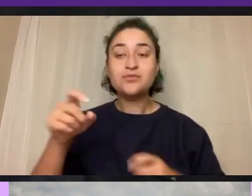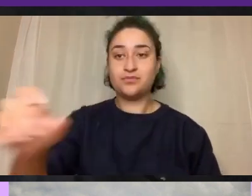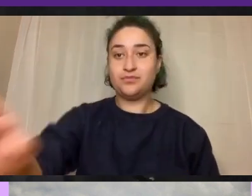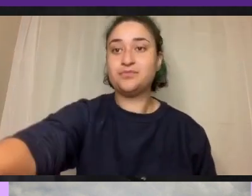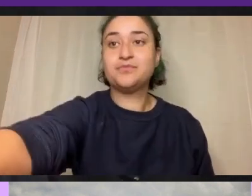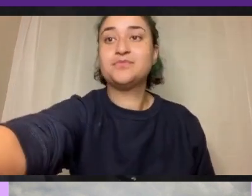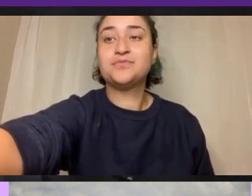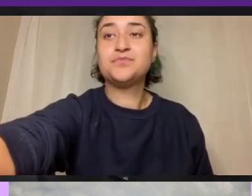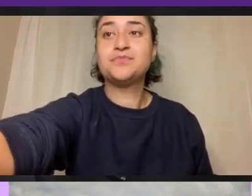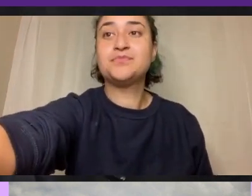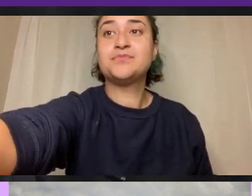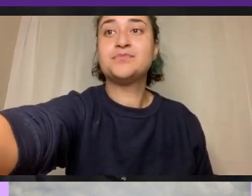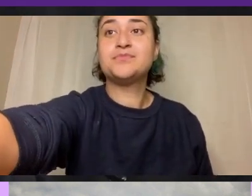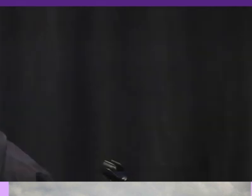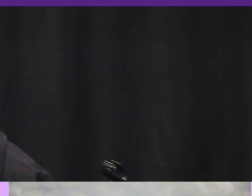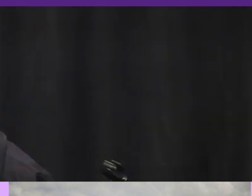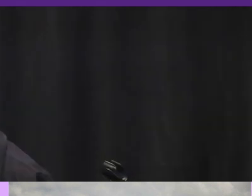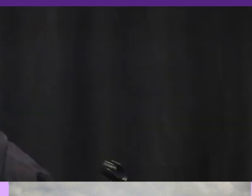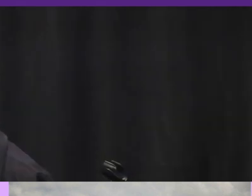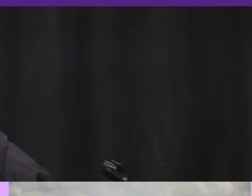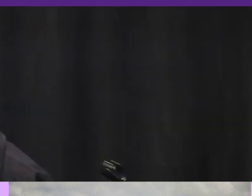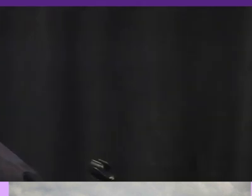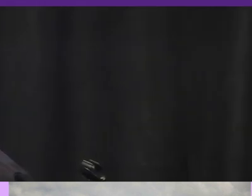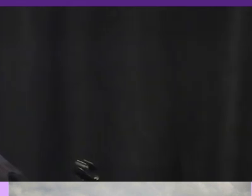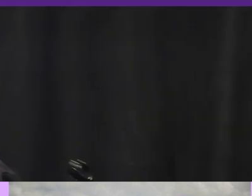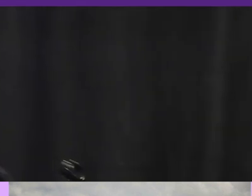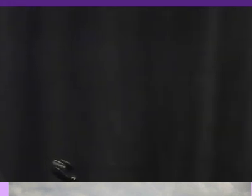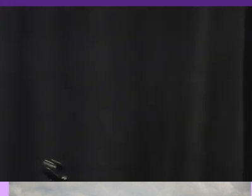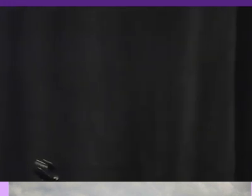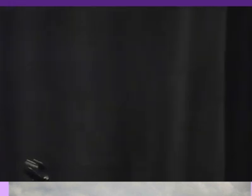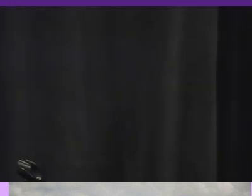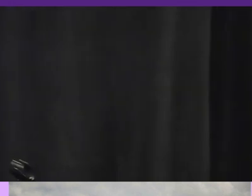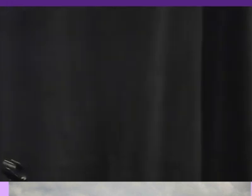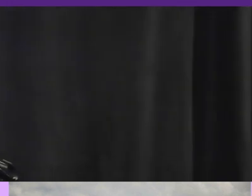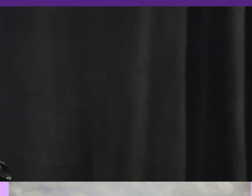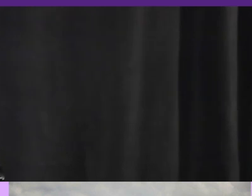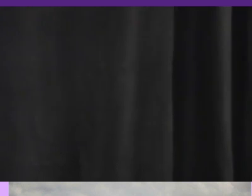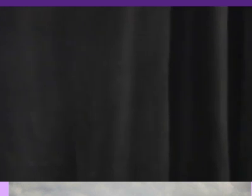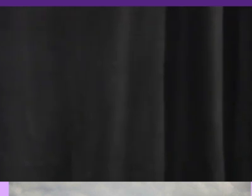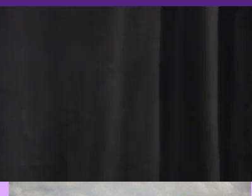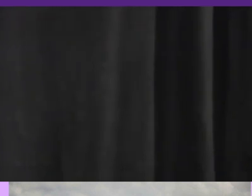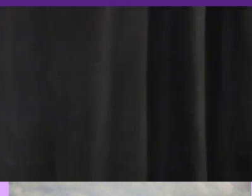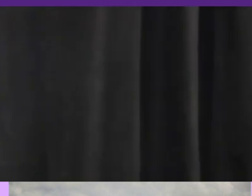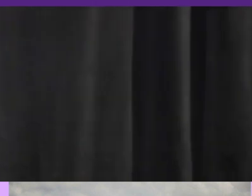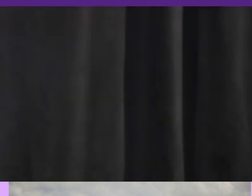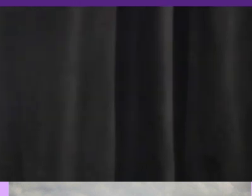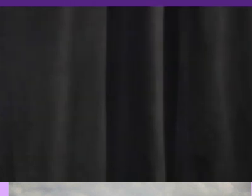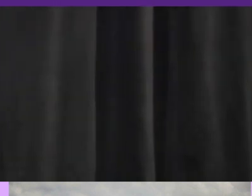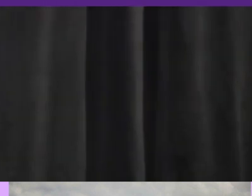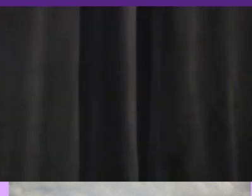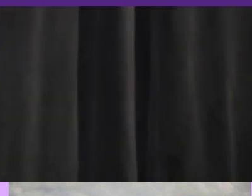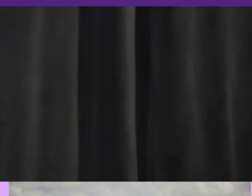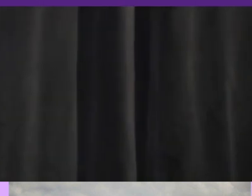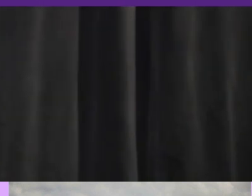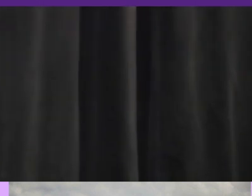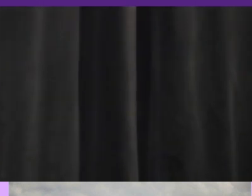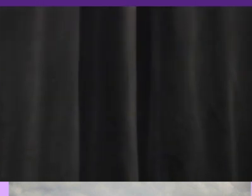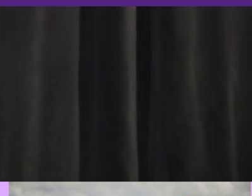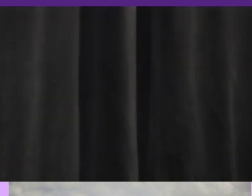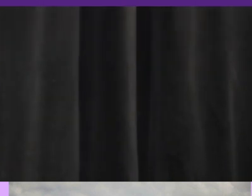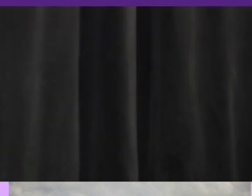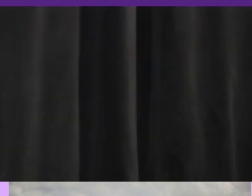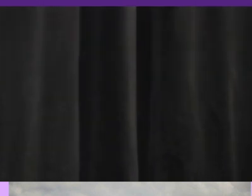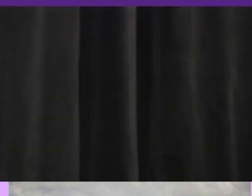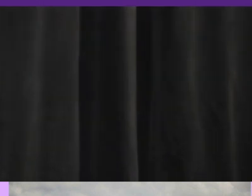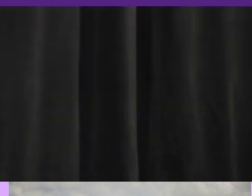our future is not just about humans, but it's about technology. It's also about the land. It's about the past that we're bringing into the future. And